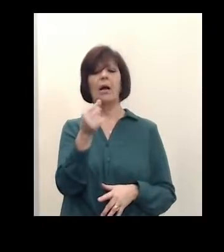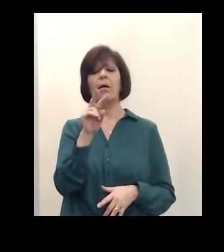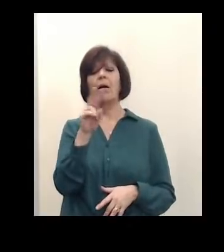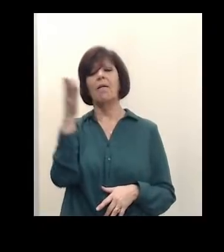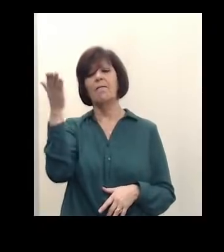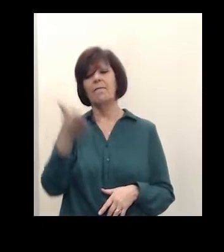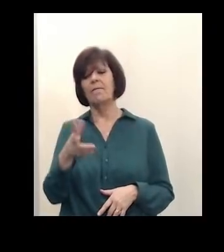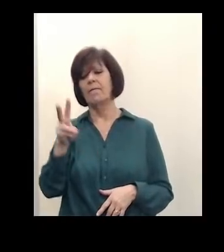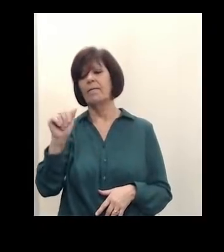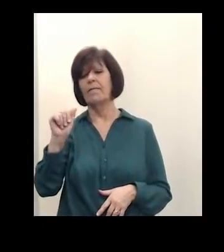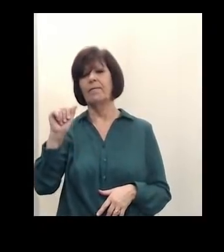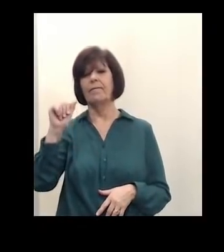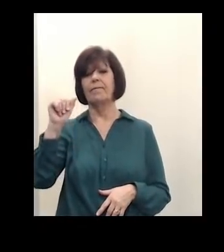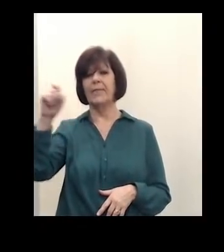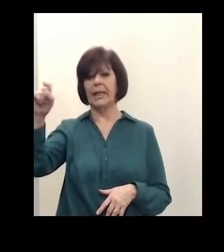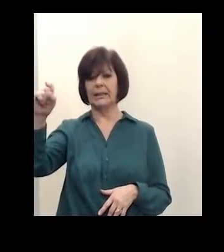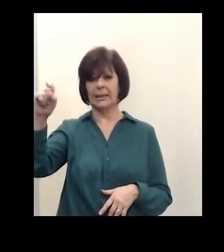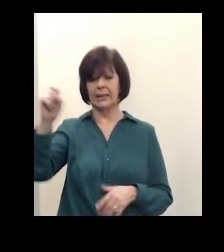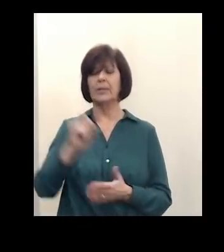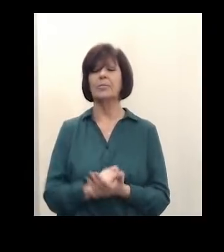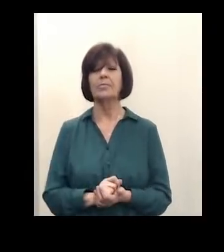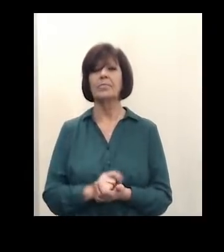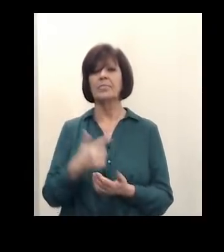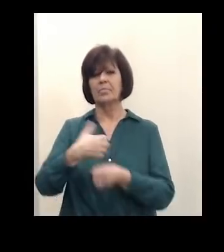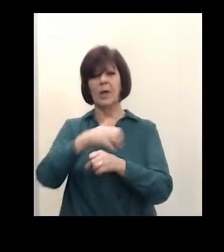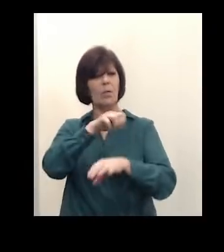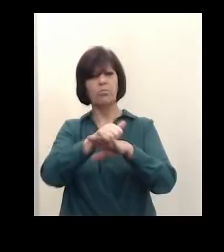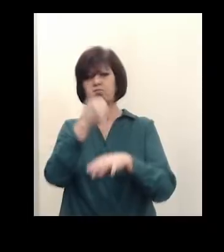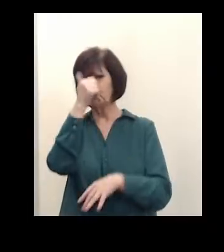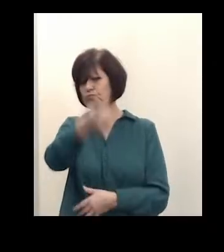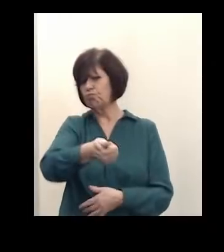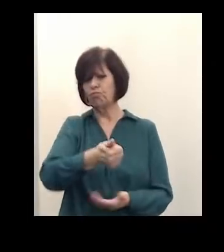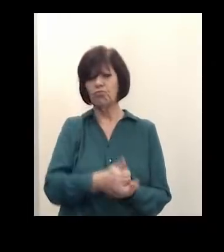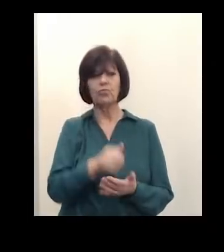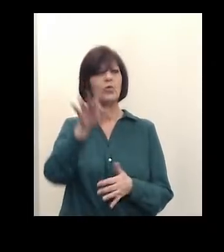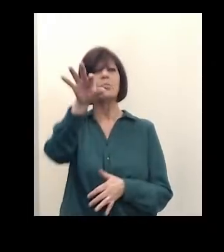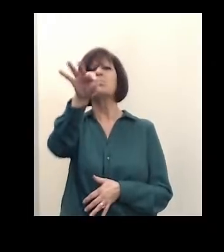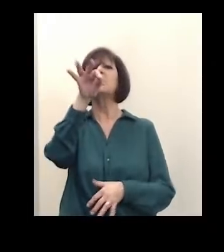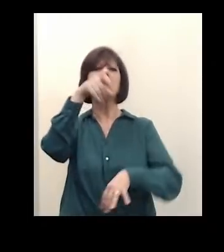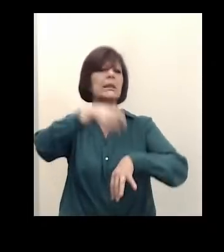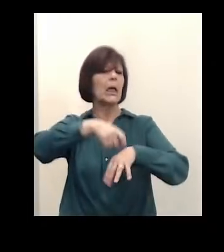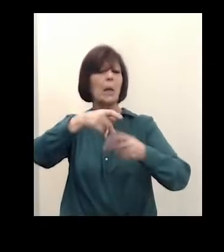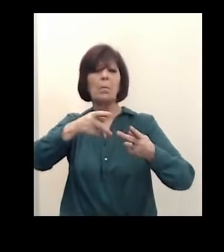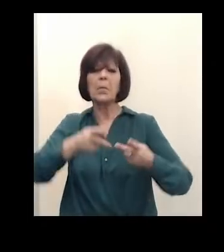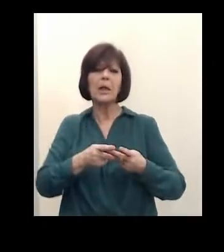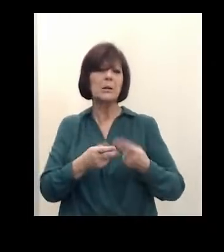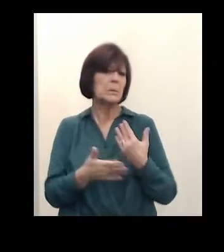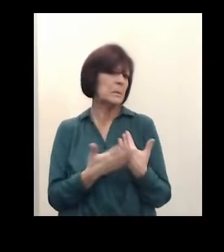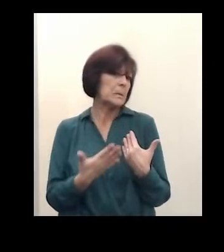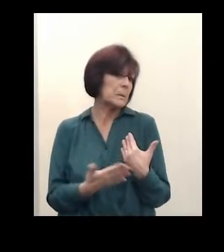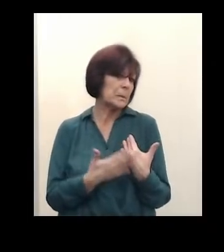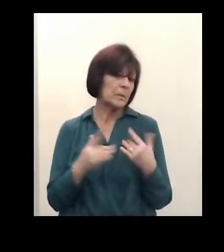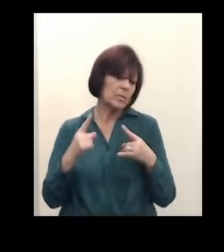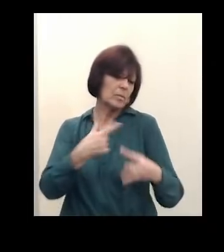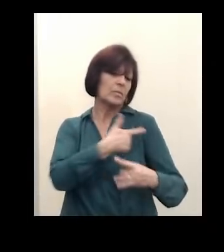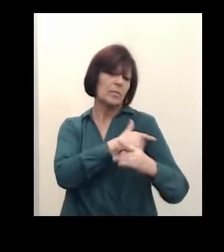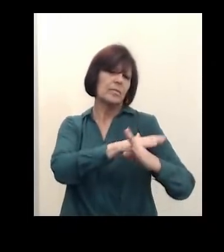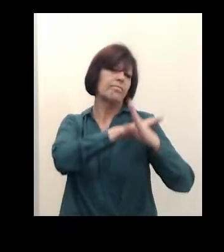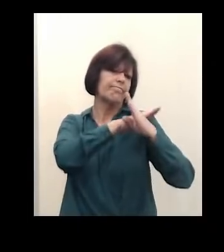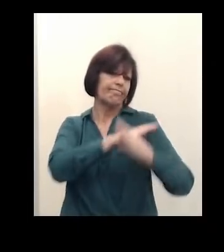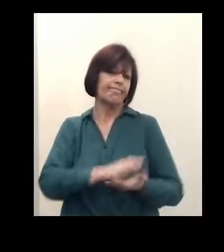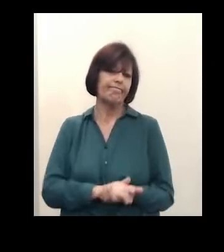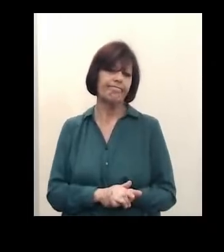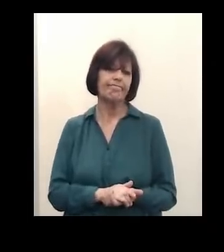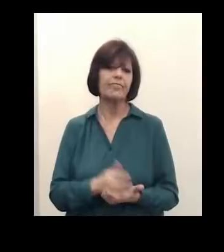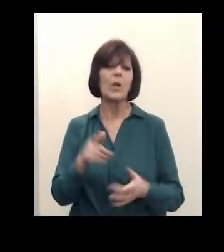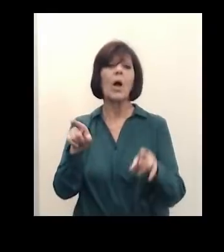erie.gov/vax, V-A-X, and make an appointment yourself. You can choose the time, the place, and to get a vaccine. So we also